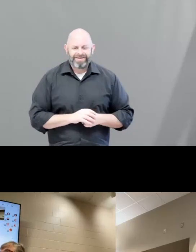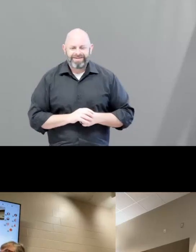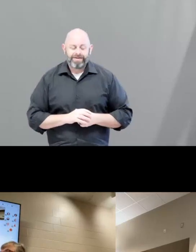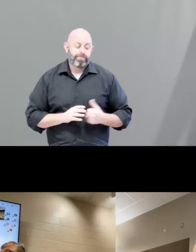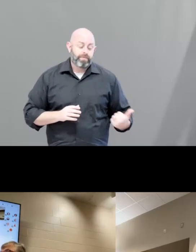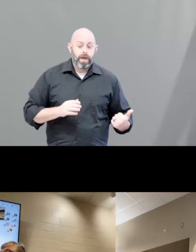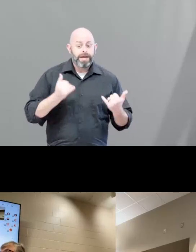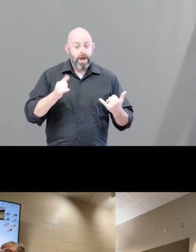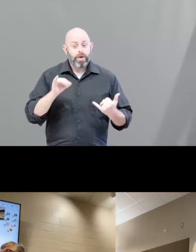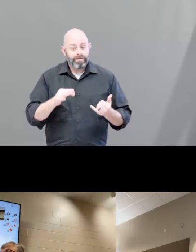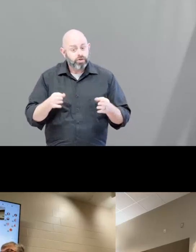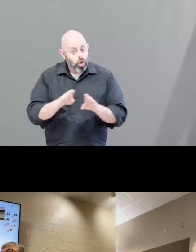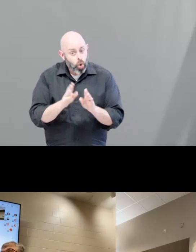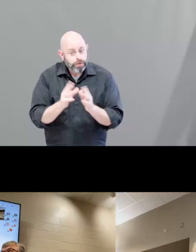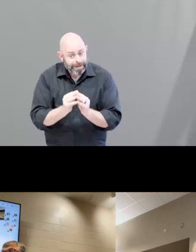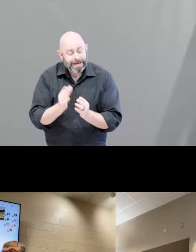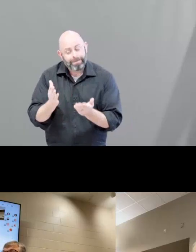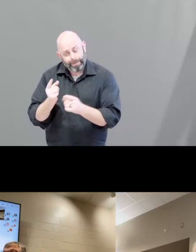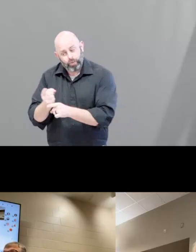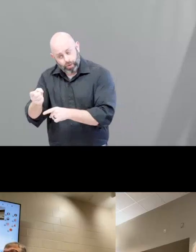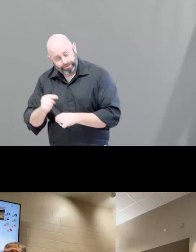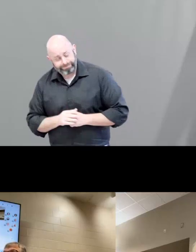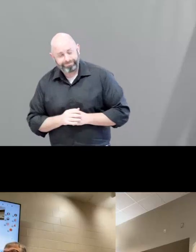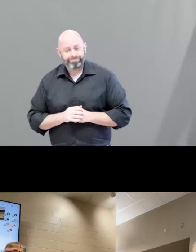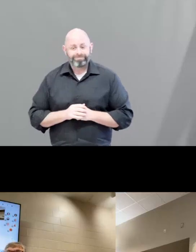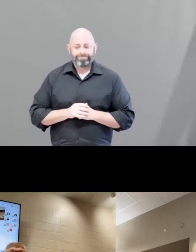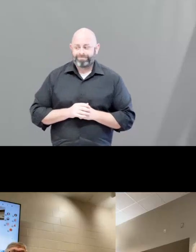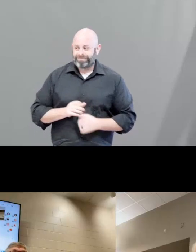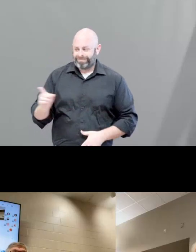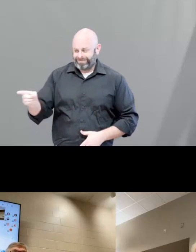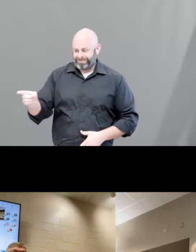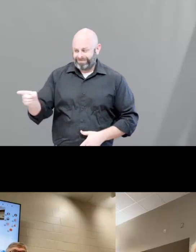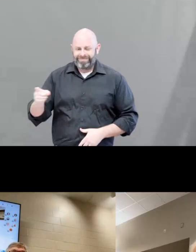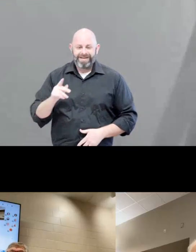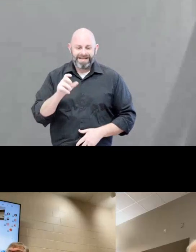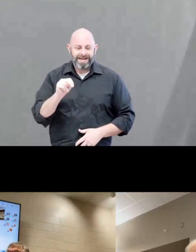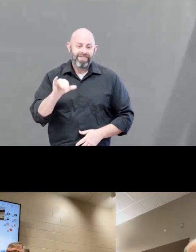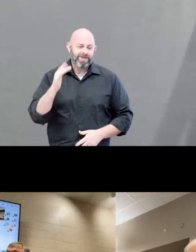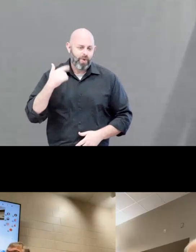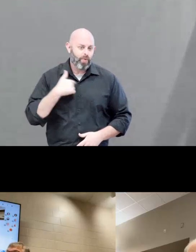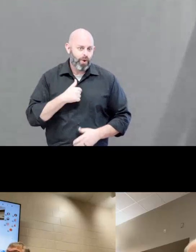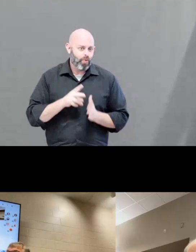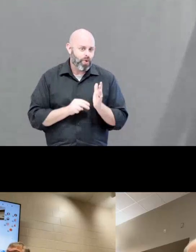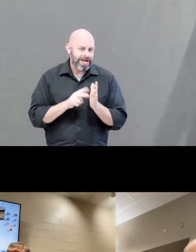Now, if it was closed meeting. That's why we read the policy.